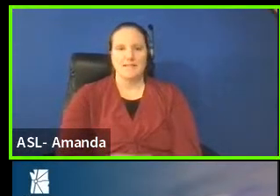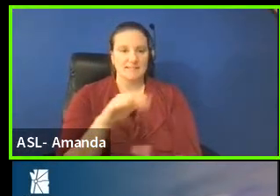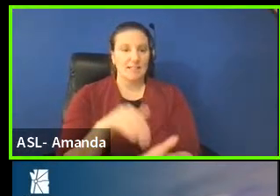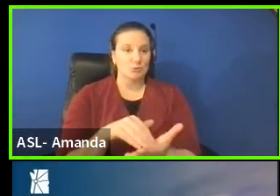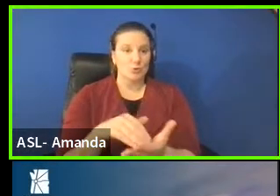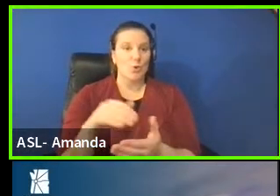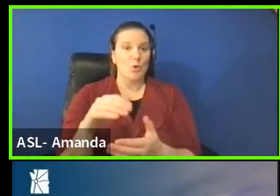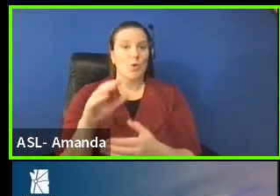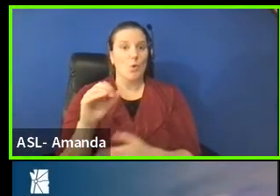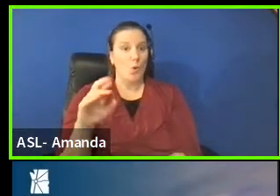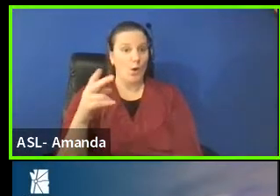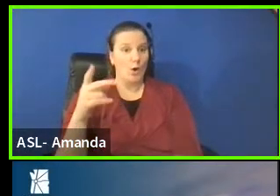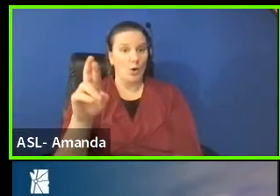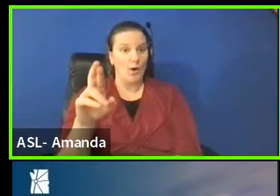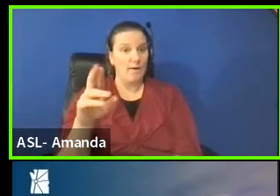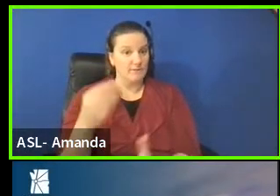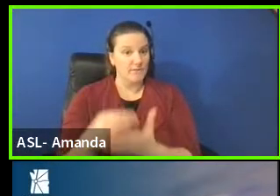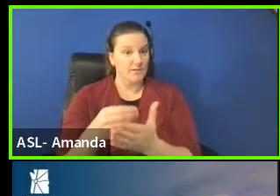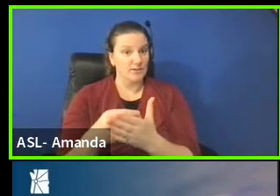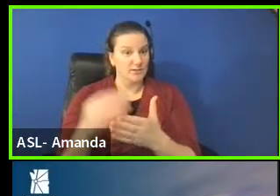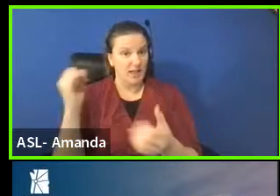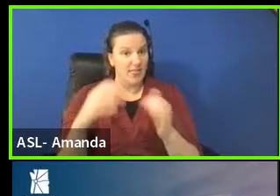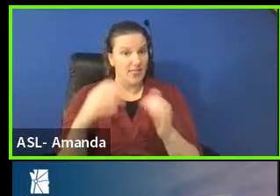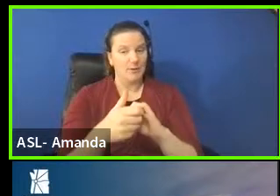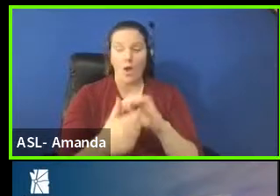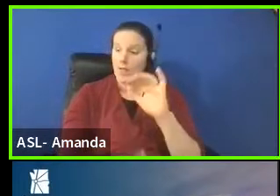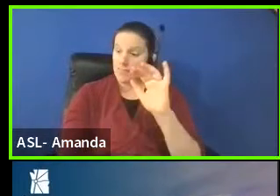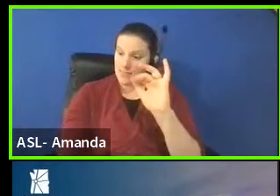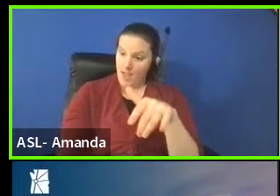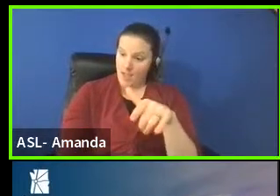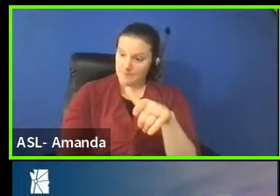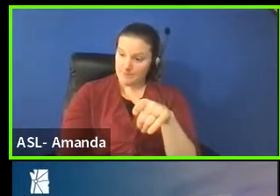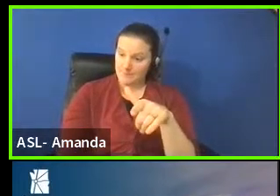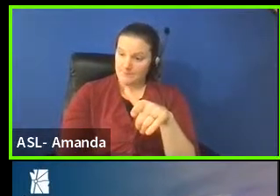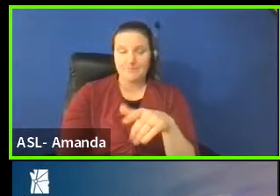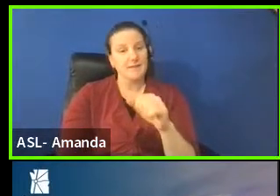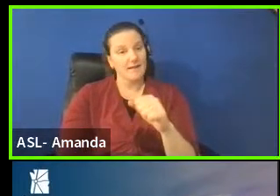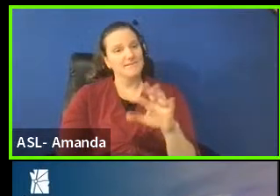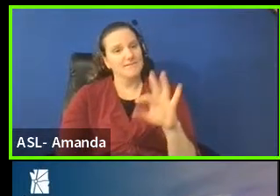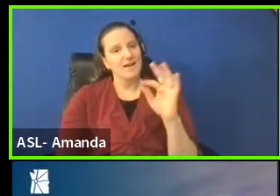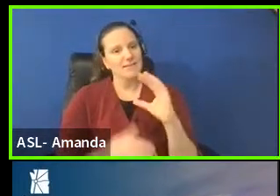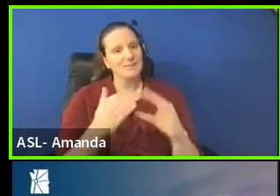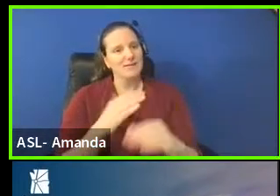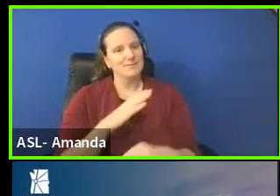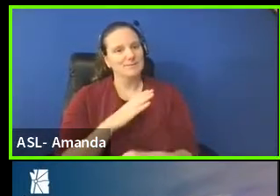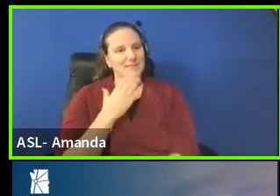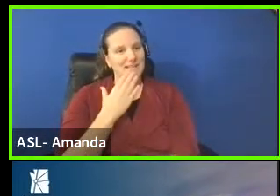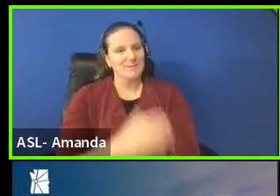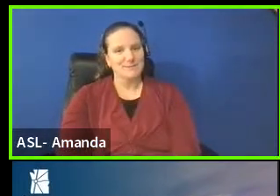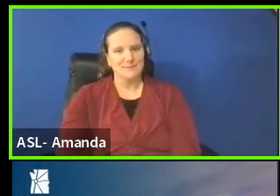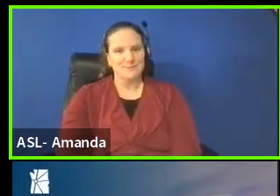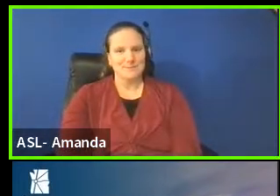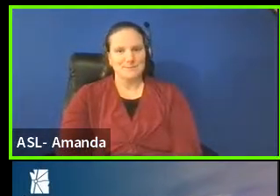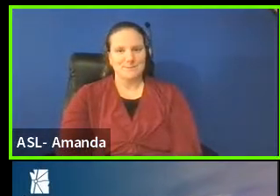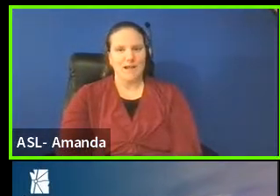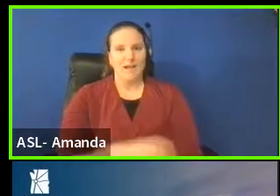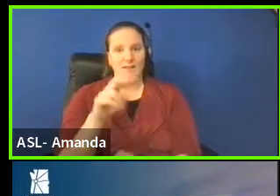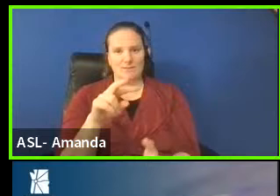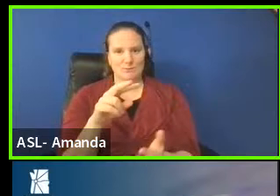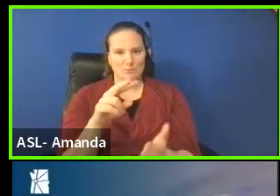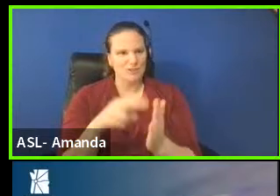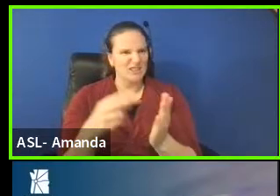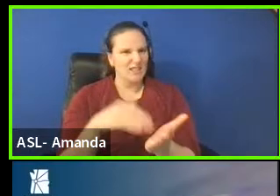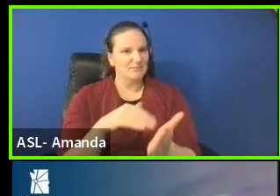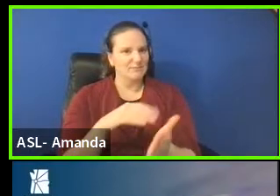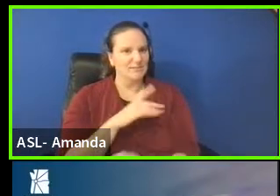Funders Collaborative. That's it. Okay. Yeah, I found the email you sent me. Thank you. I'll revisit that for